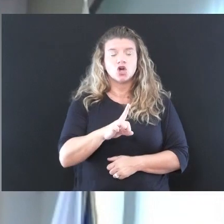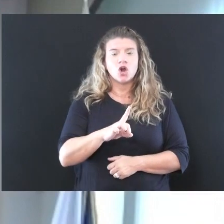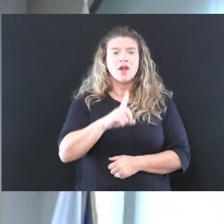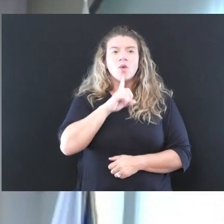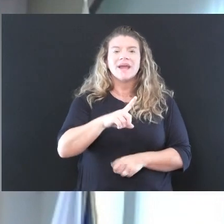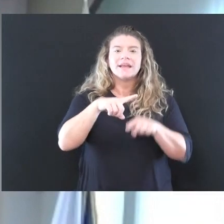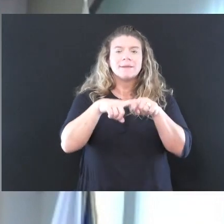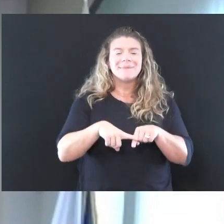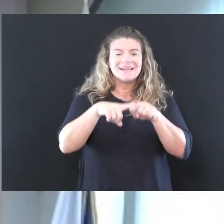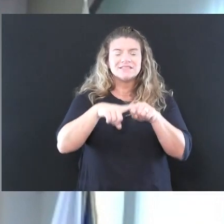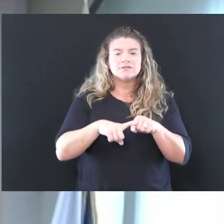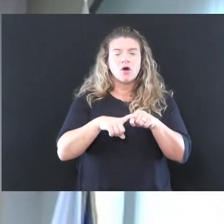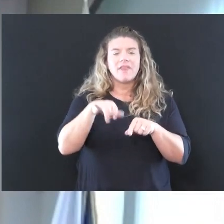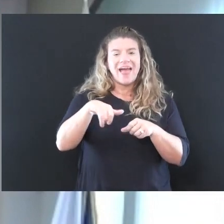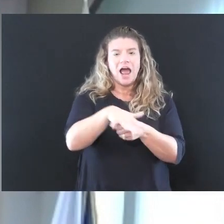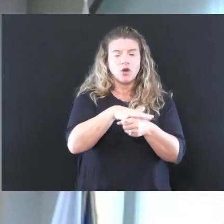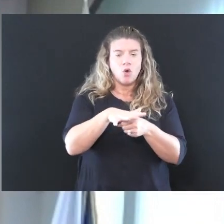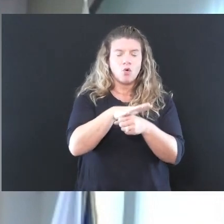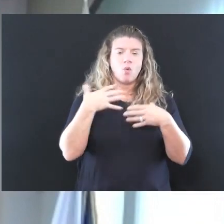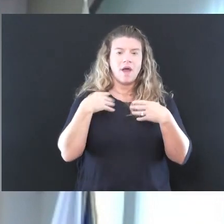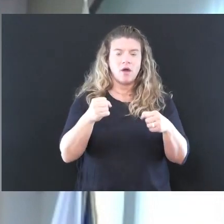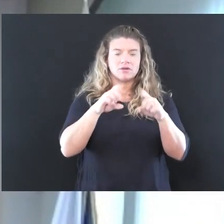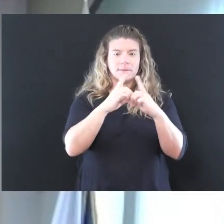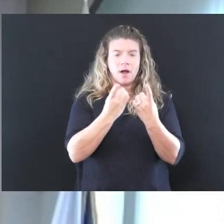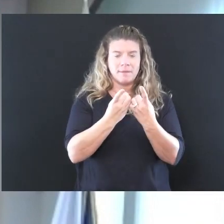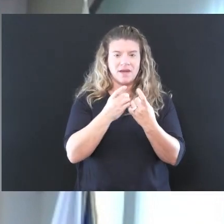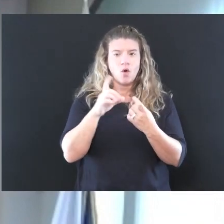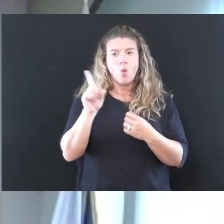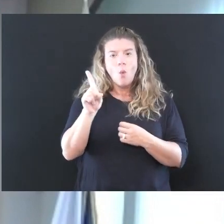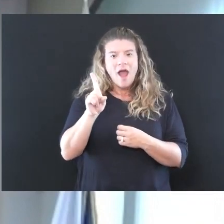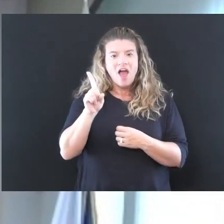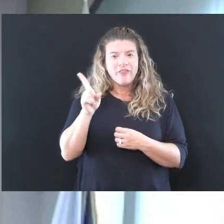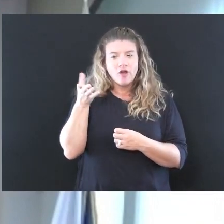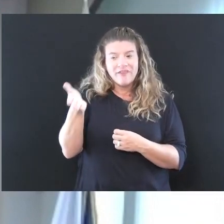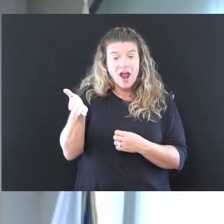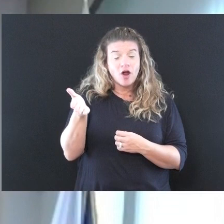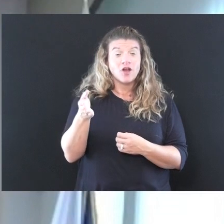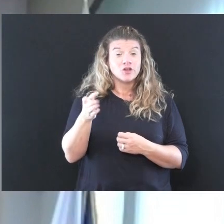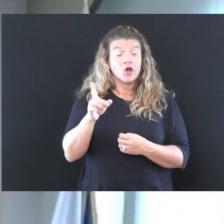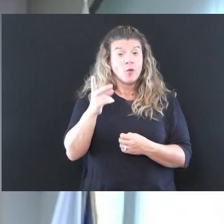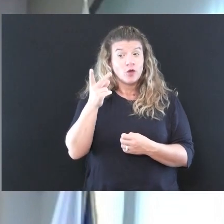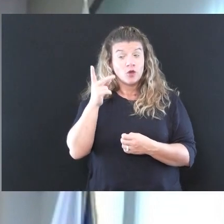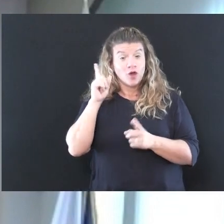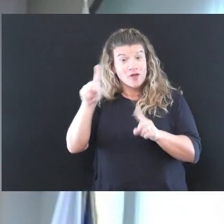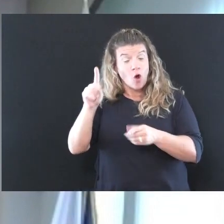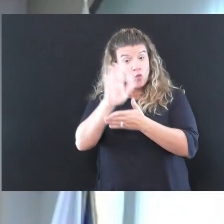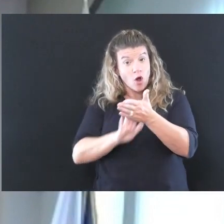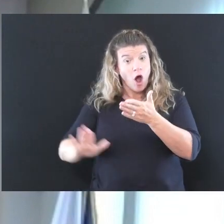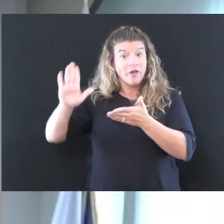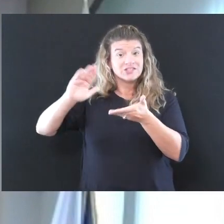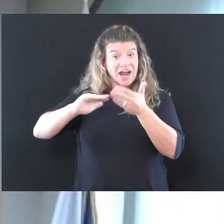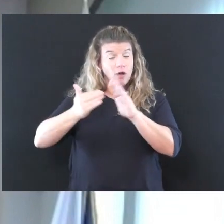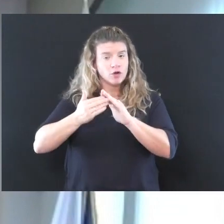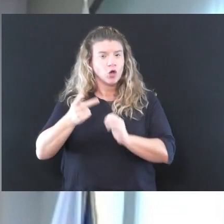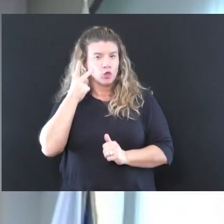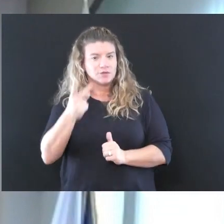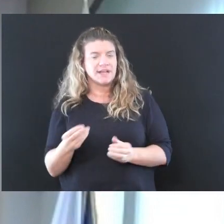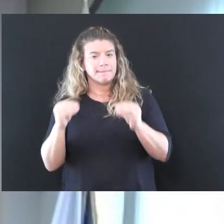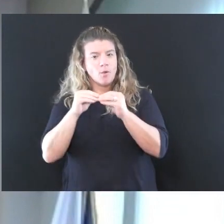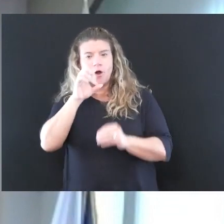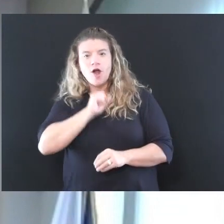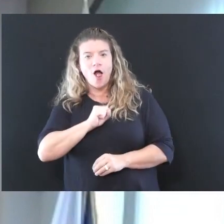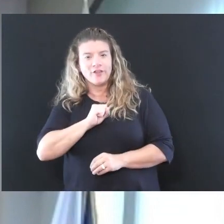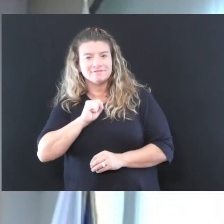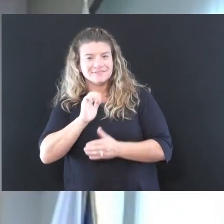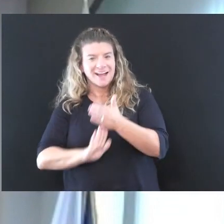on the local health department's area, of course. So, of course, in college towns, we're seeing a lot more college area people be tested.